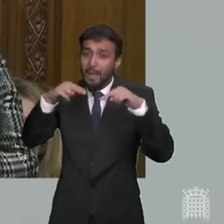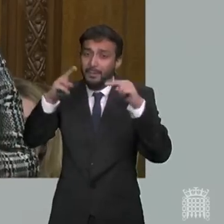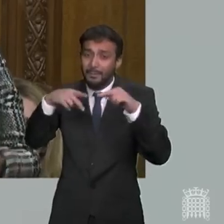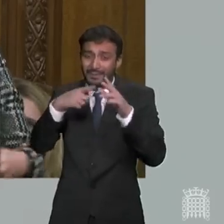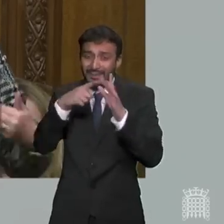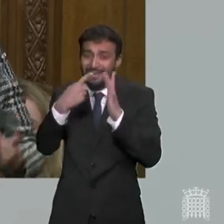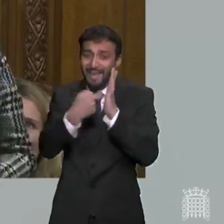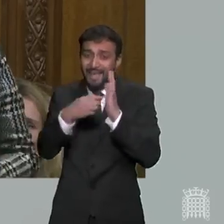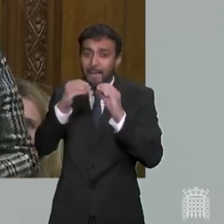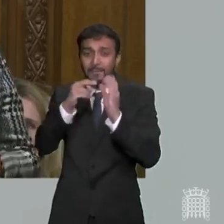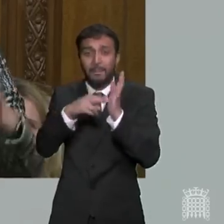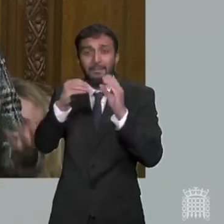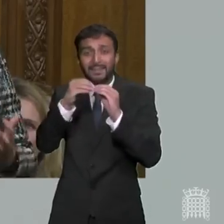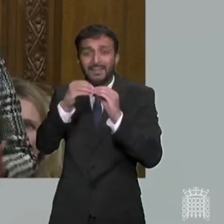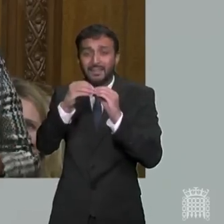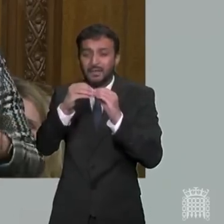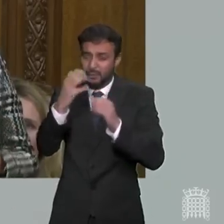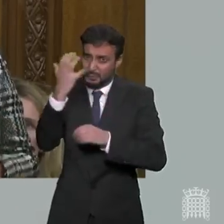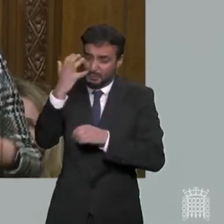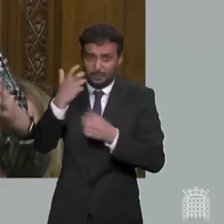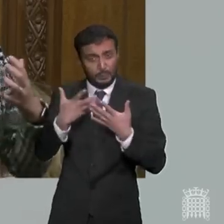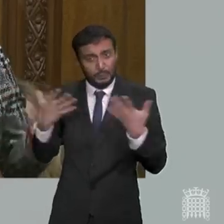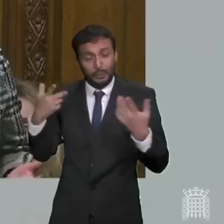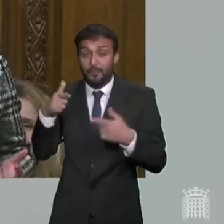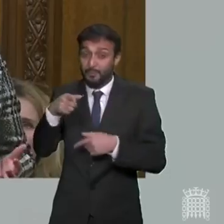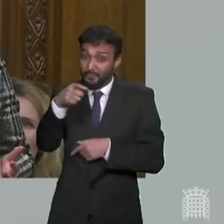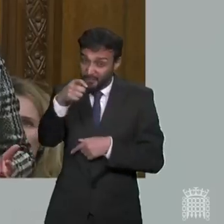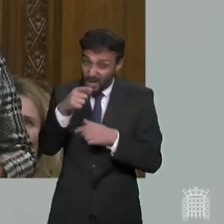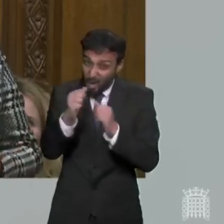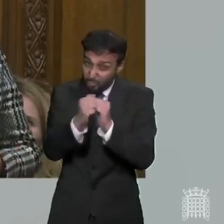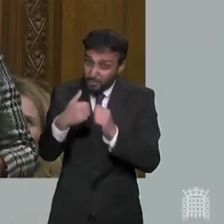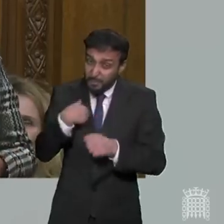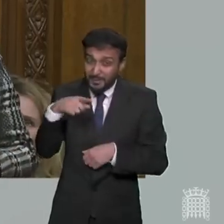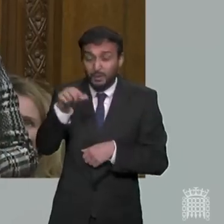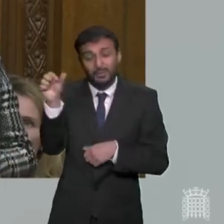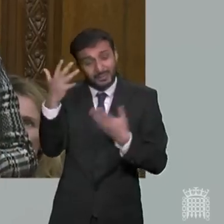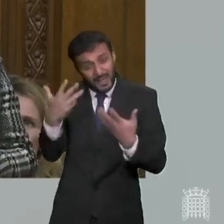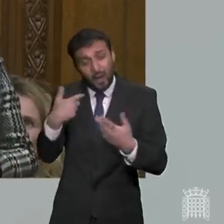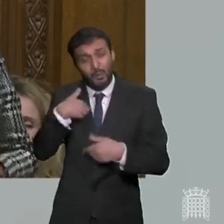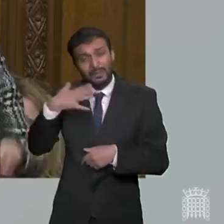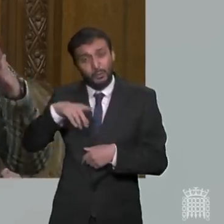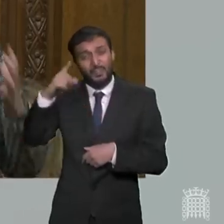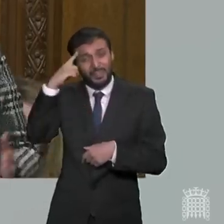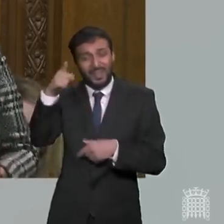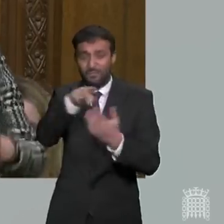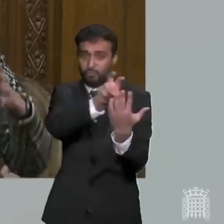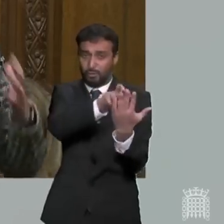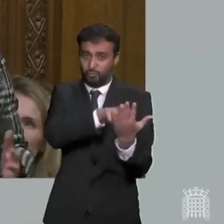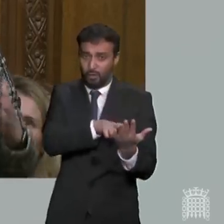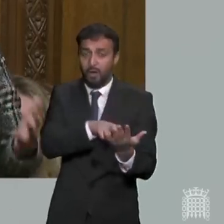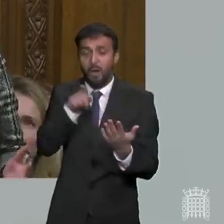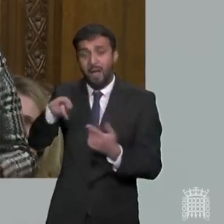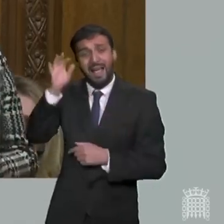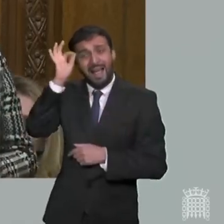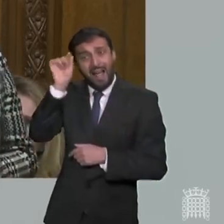Prime Minister, agree with me that it is now time to consider a registration scheme managed by local authorities so councils can